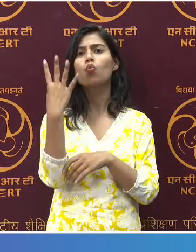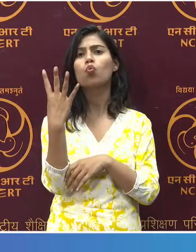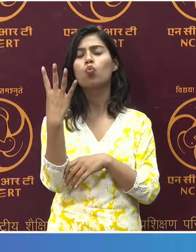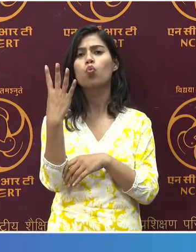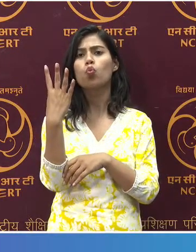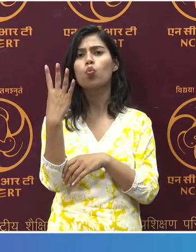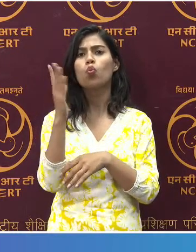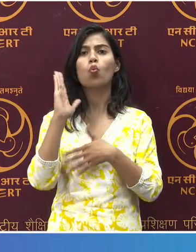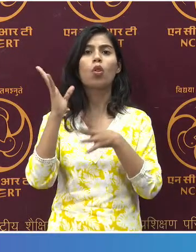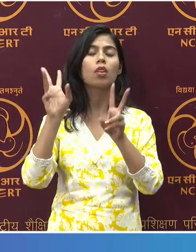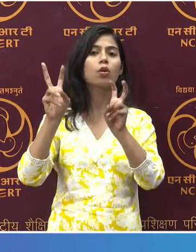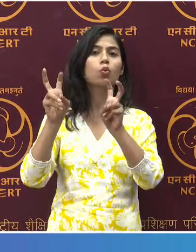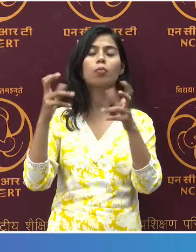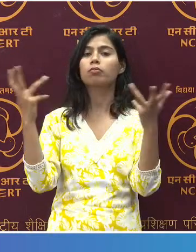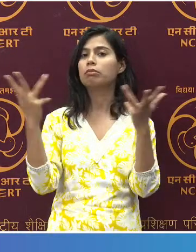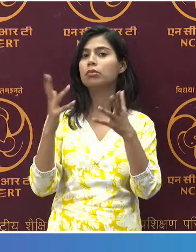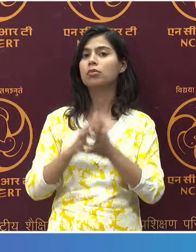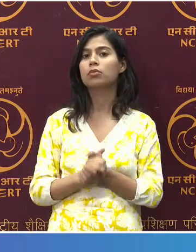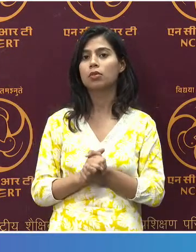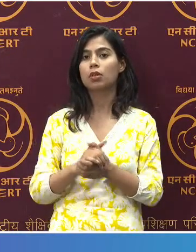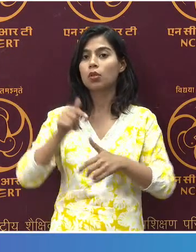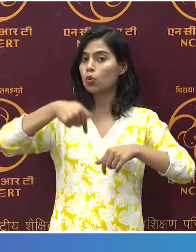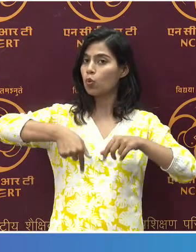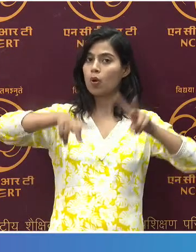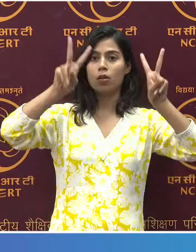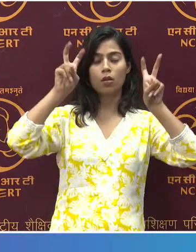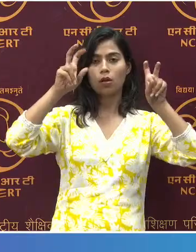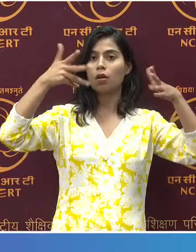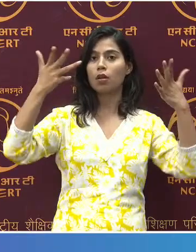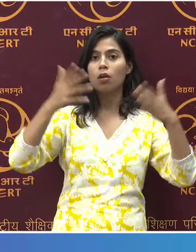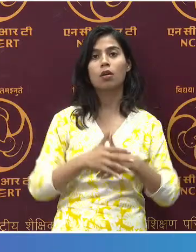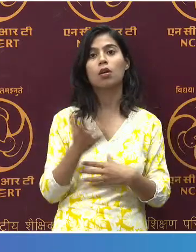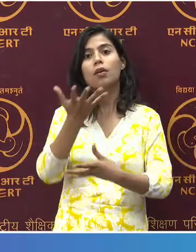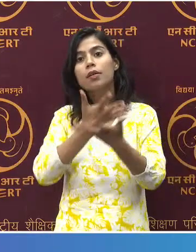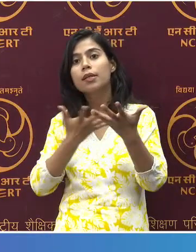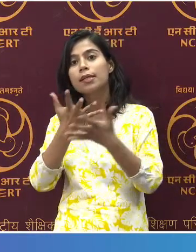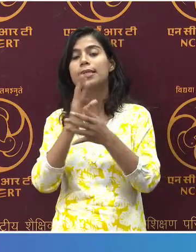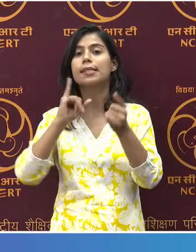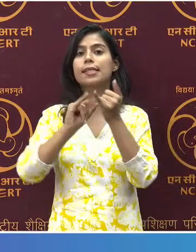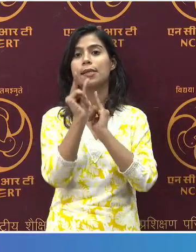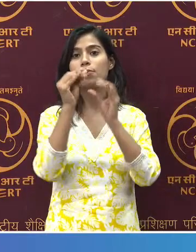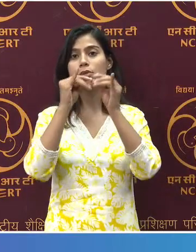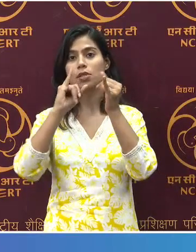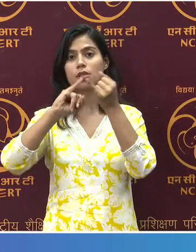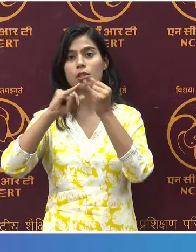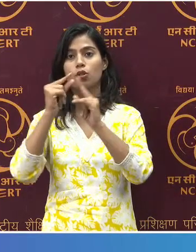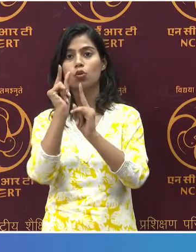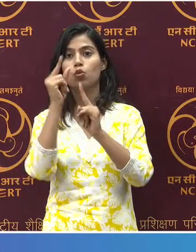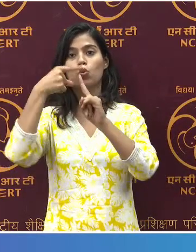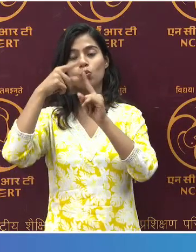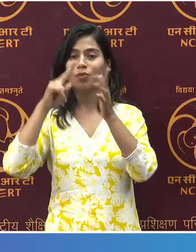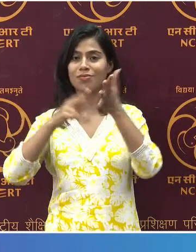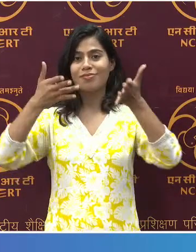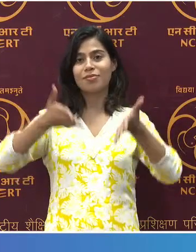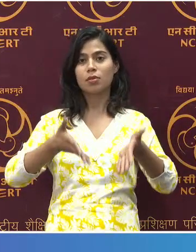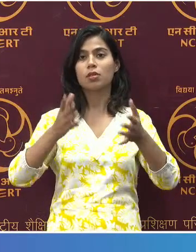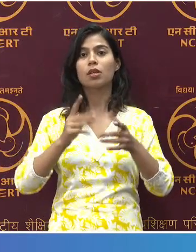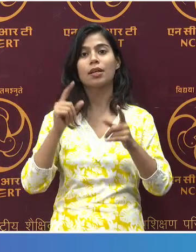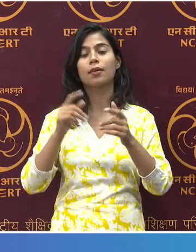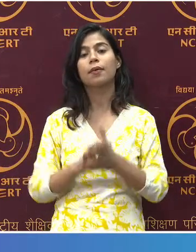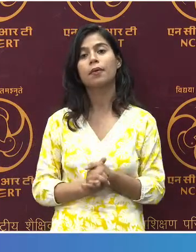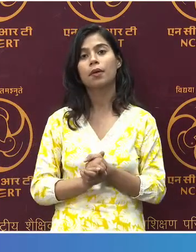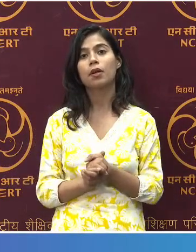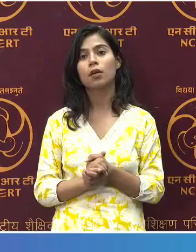So, today we have discussed about the substitution reactions, and the forthcoming session we will take